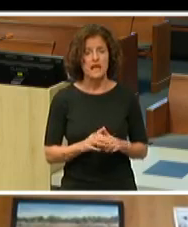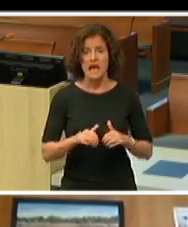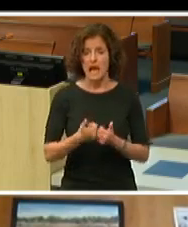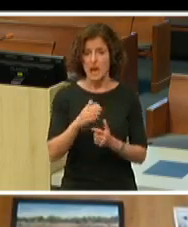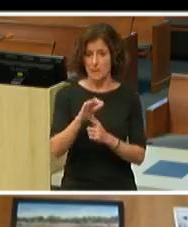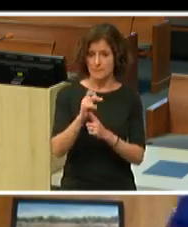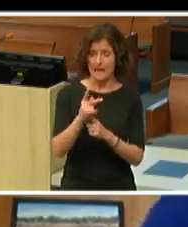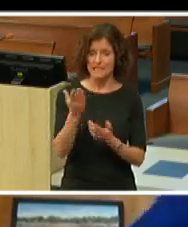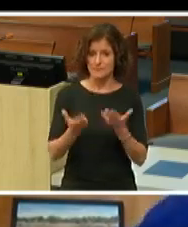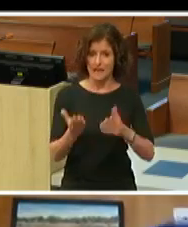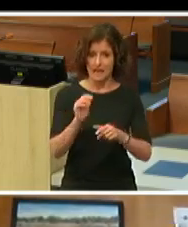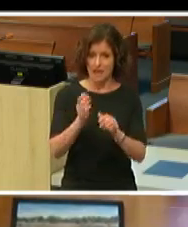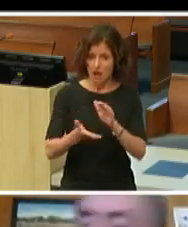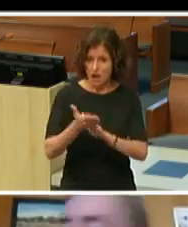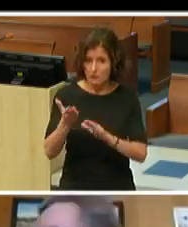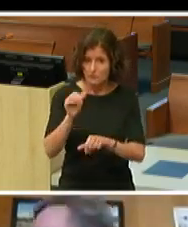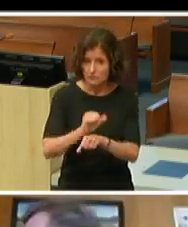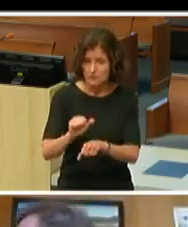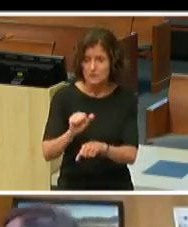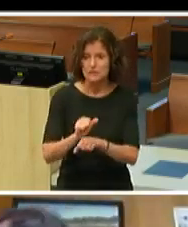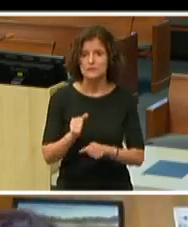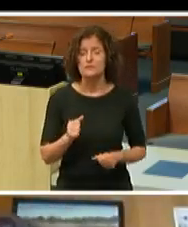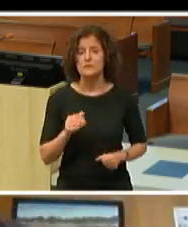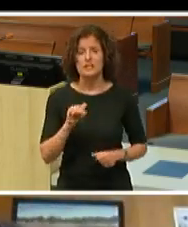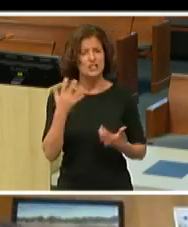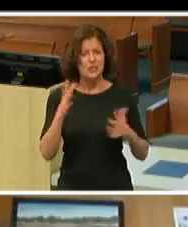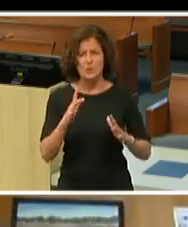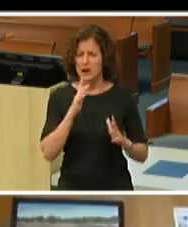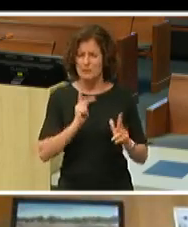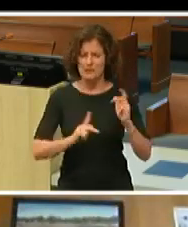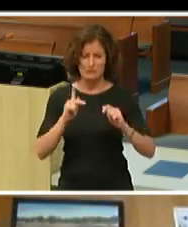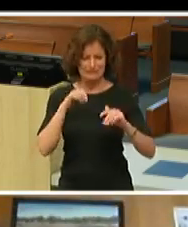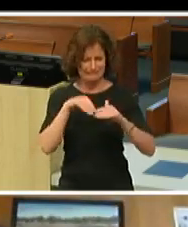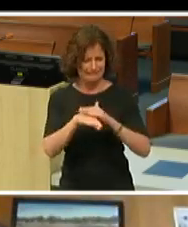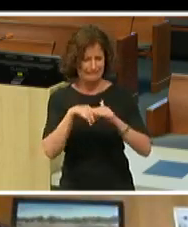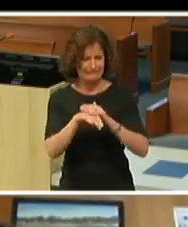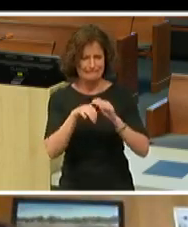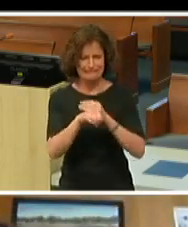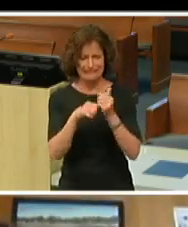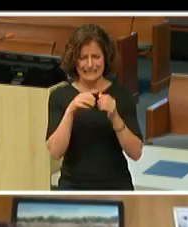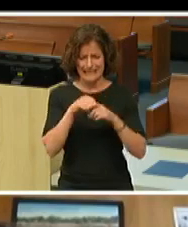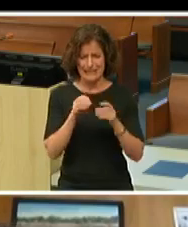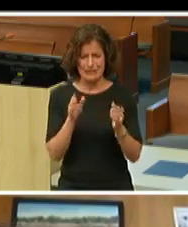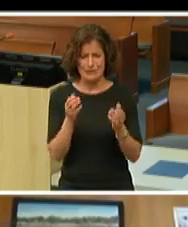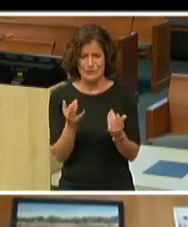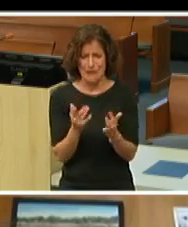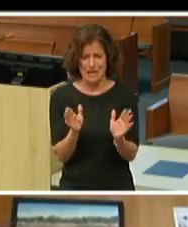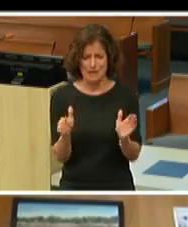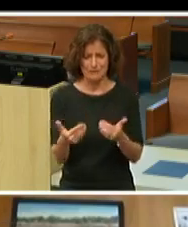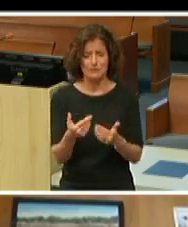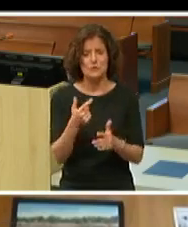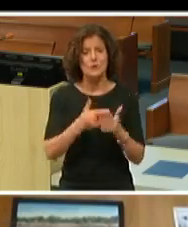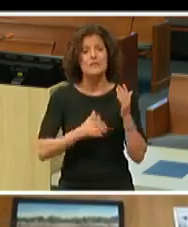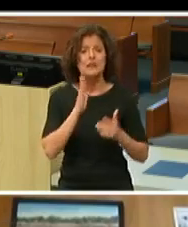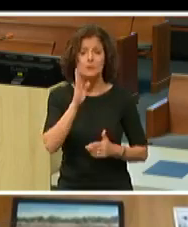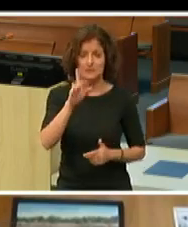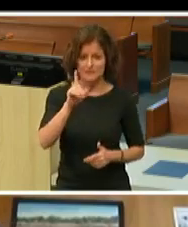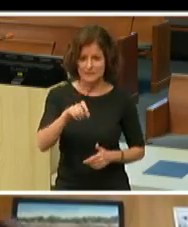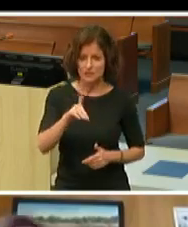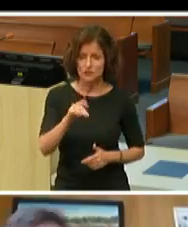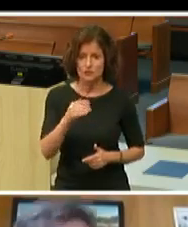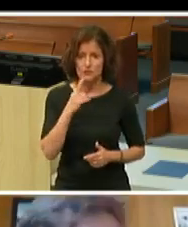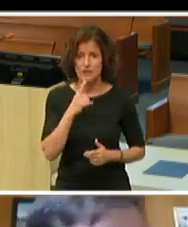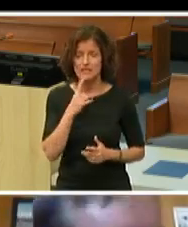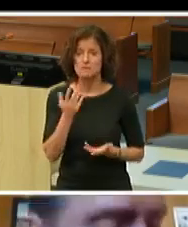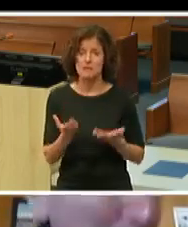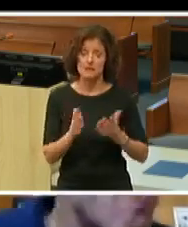if you don't want people stacking up in their waiting rooms, that what they probably need to do is go to a